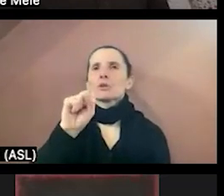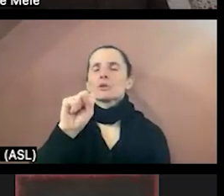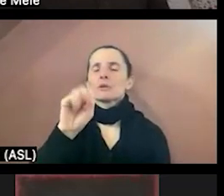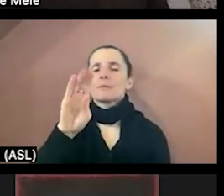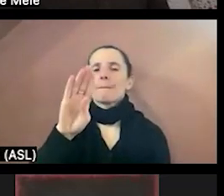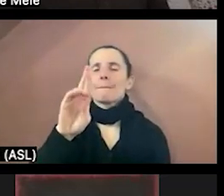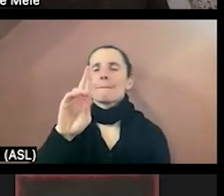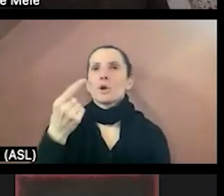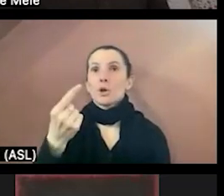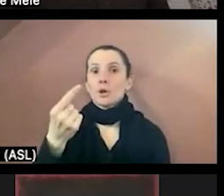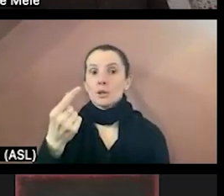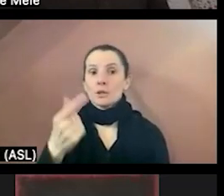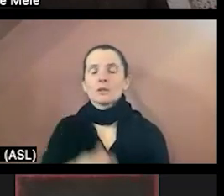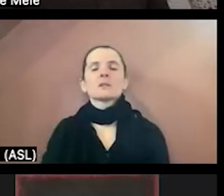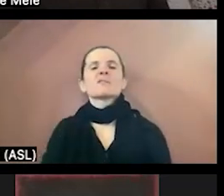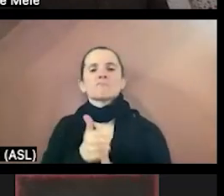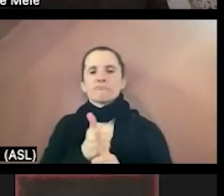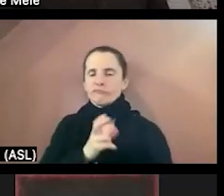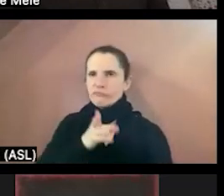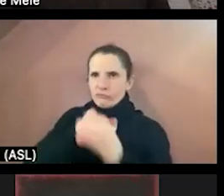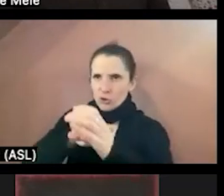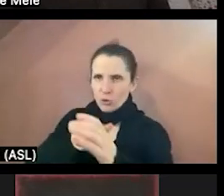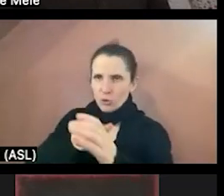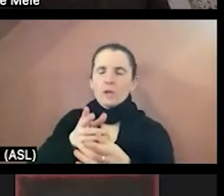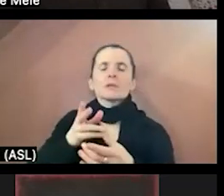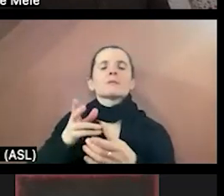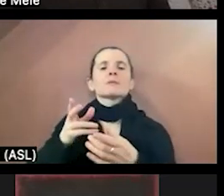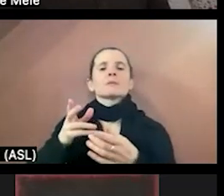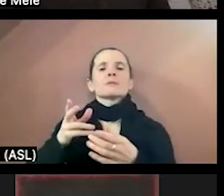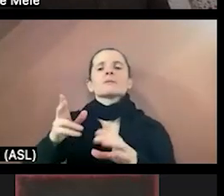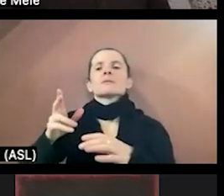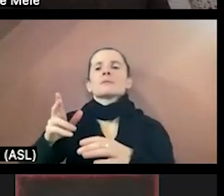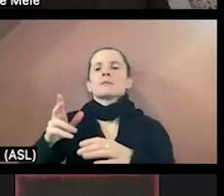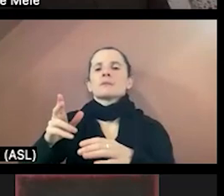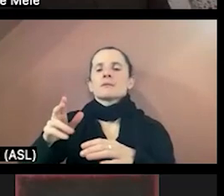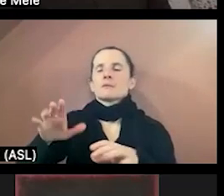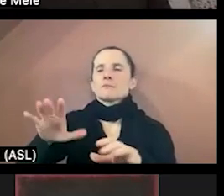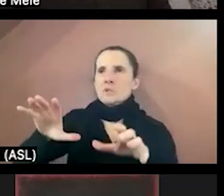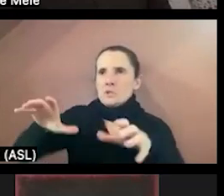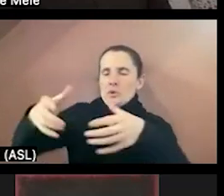at the court of Frederick II of Prussia. Slide 12.